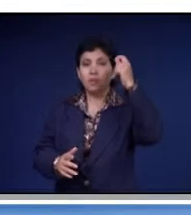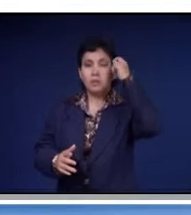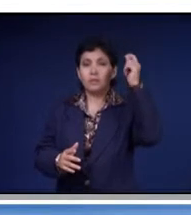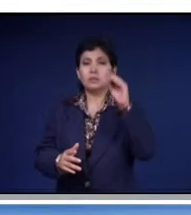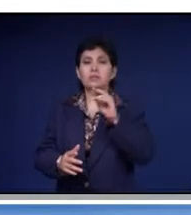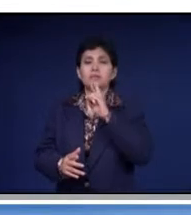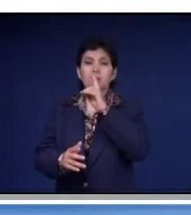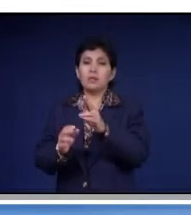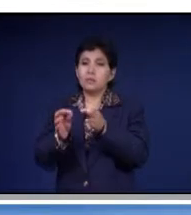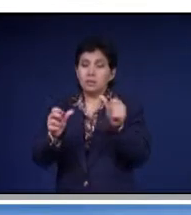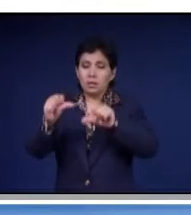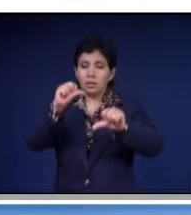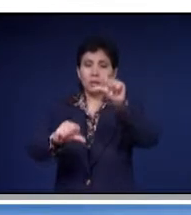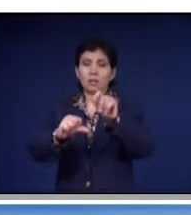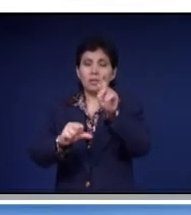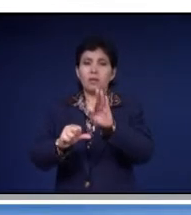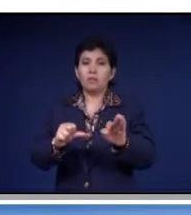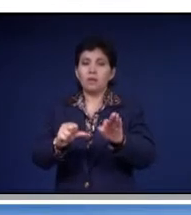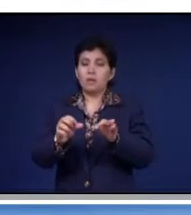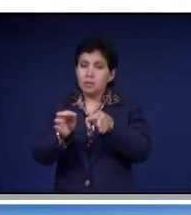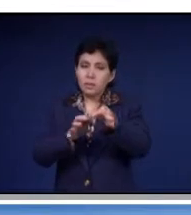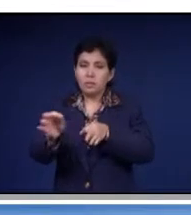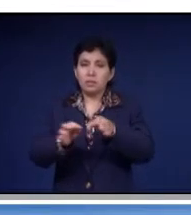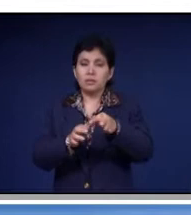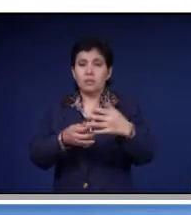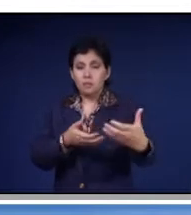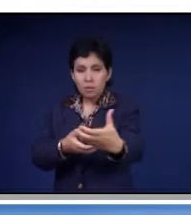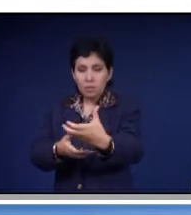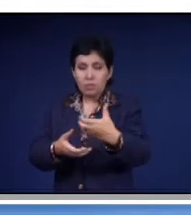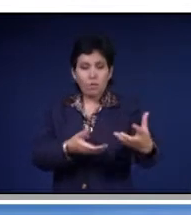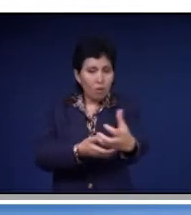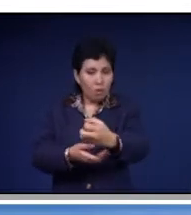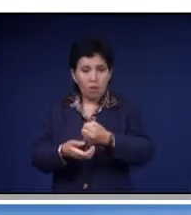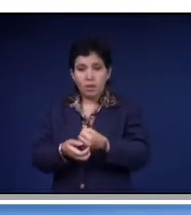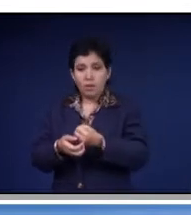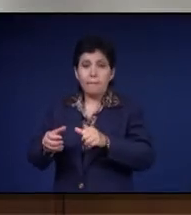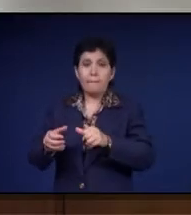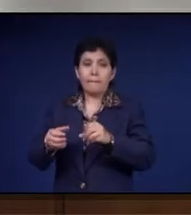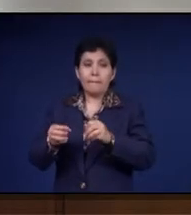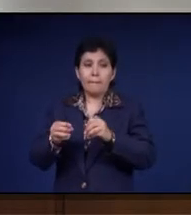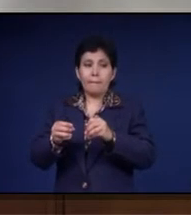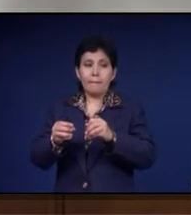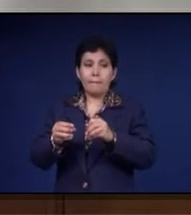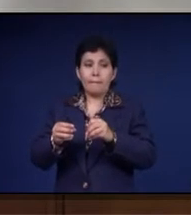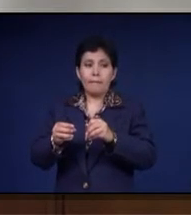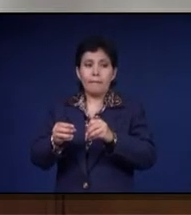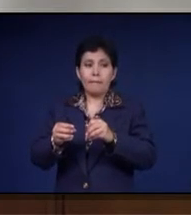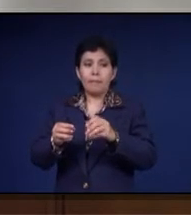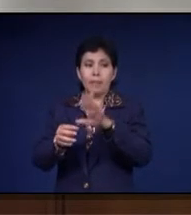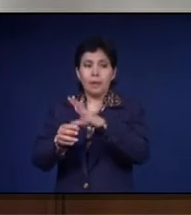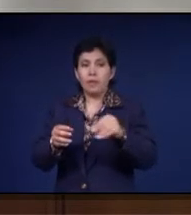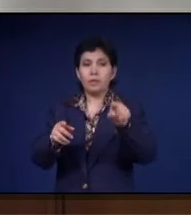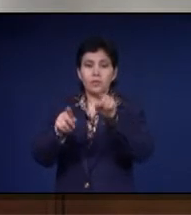Theories are scientific explanation that connect and organize existing observation, and also